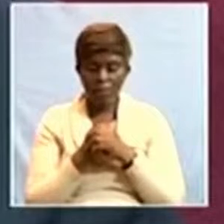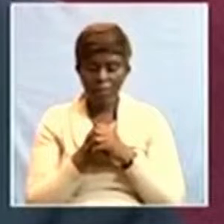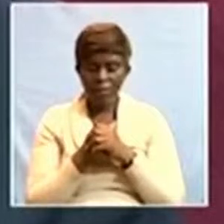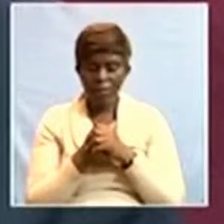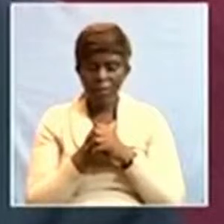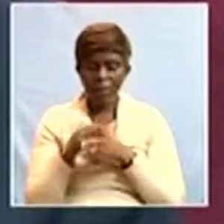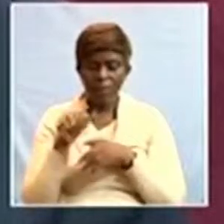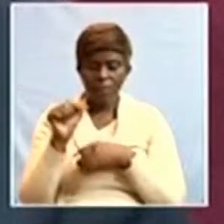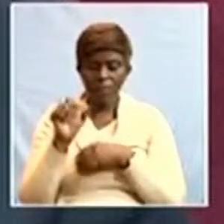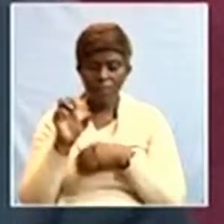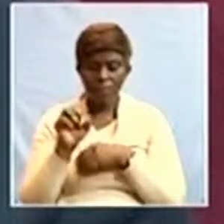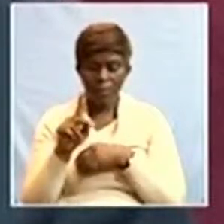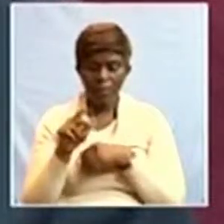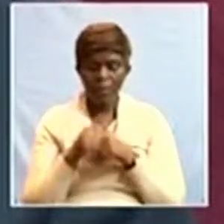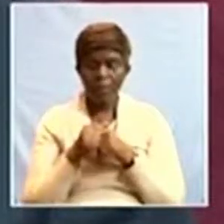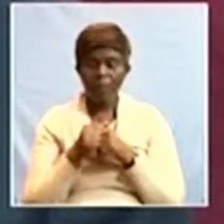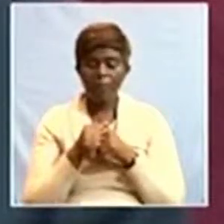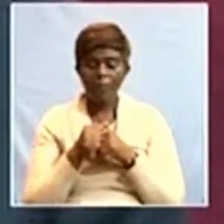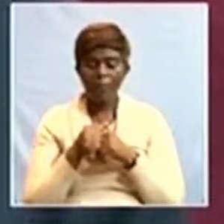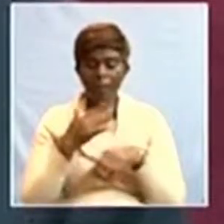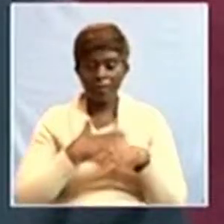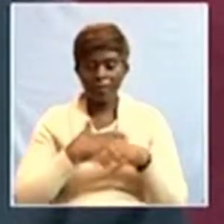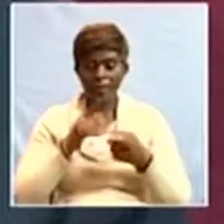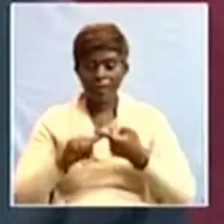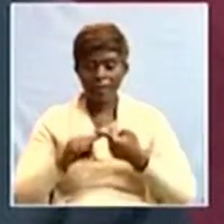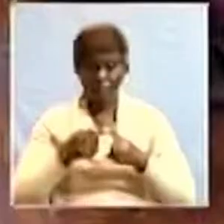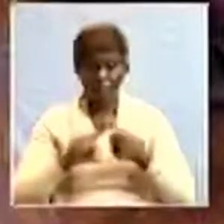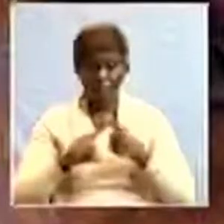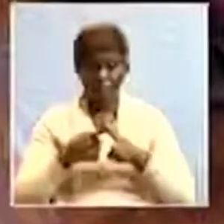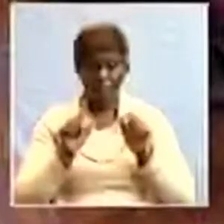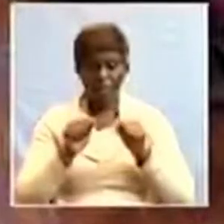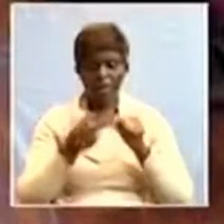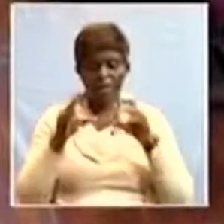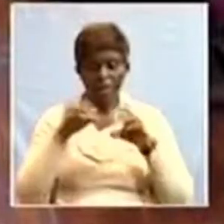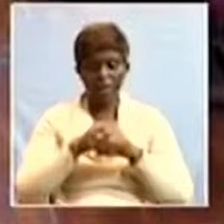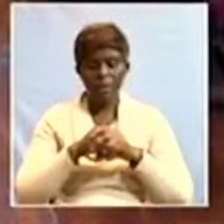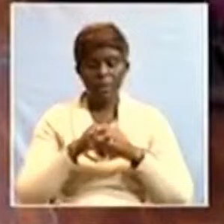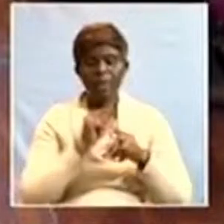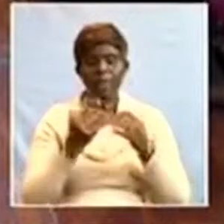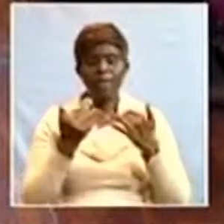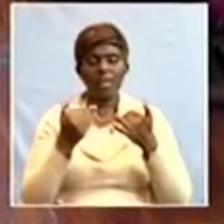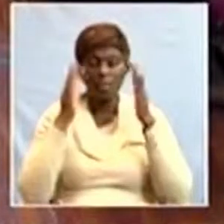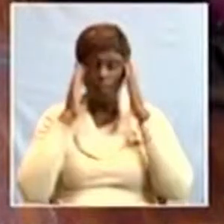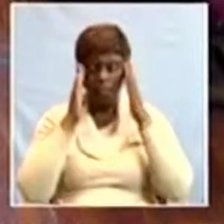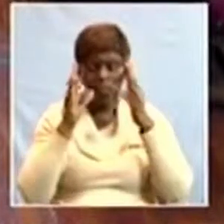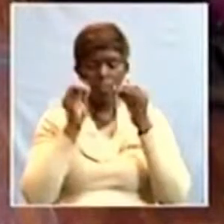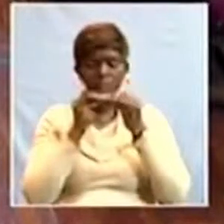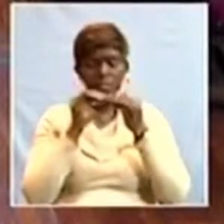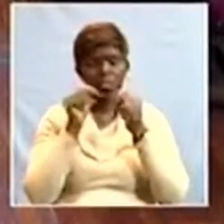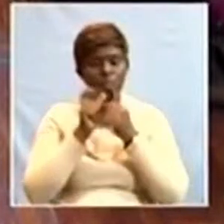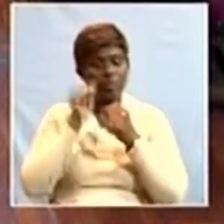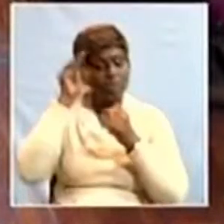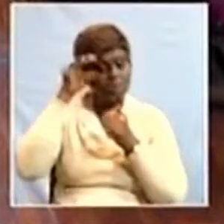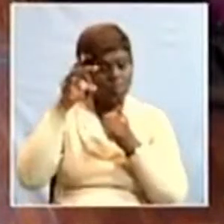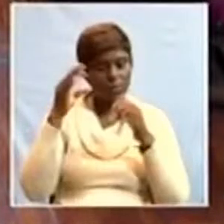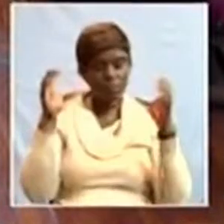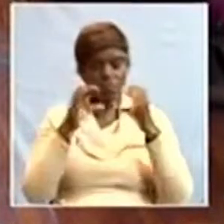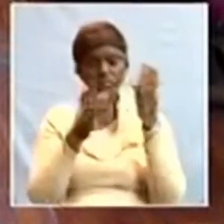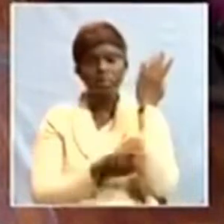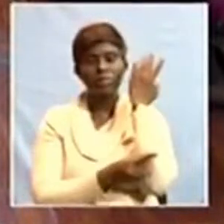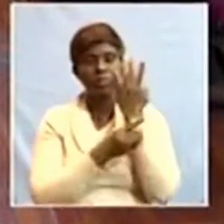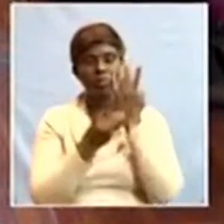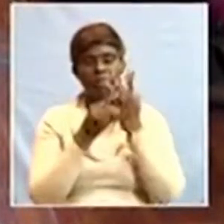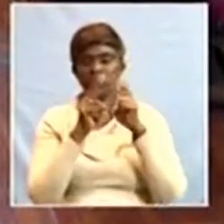I think my colleague can come in as well. And since we are dealing with Ministry of Community, yes,